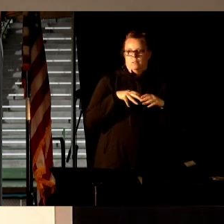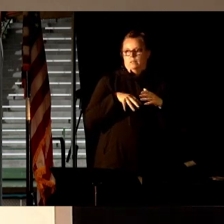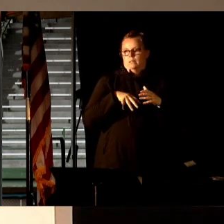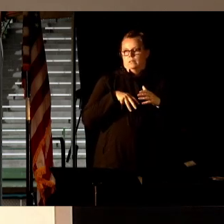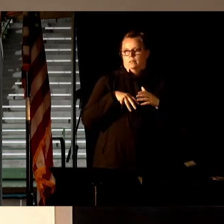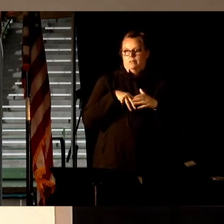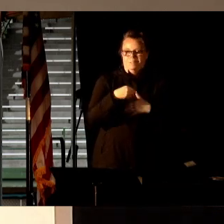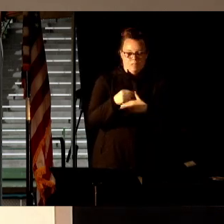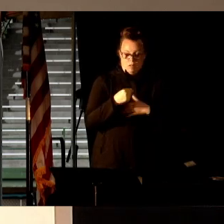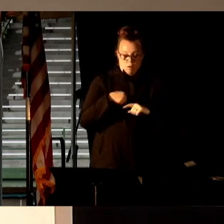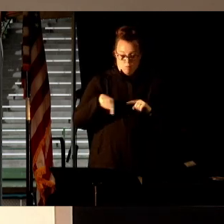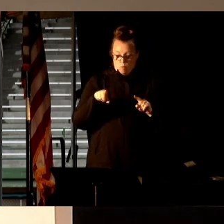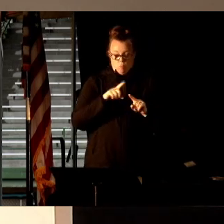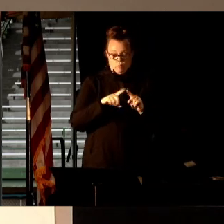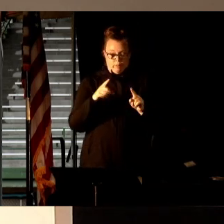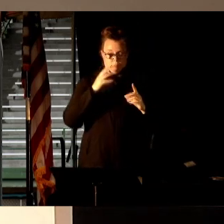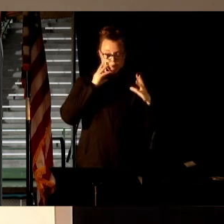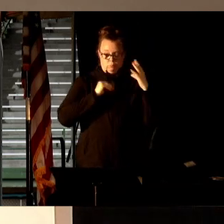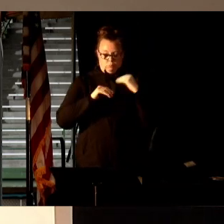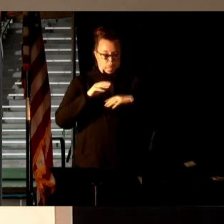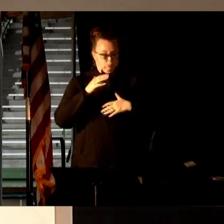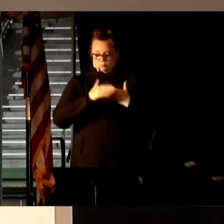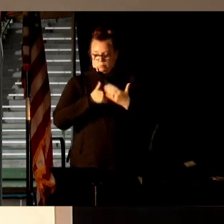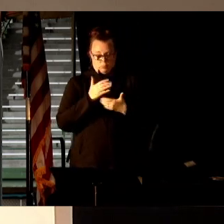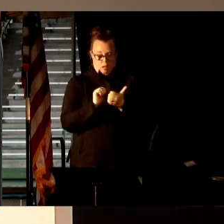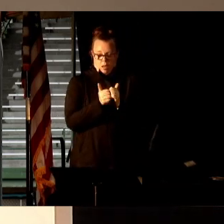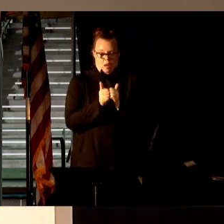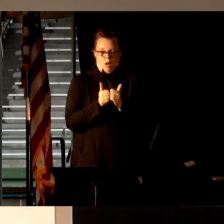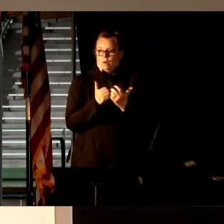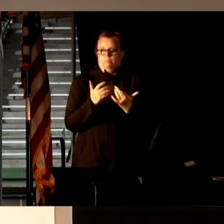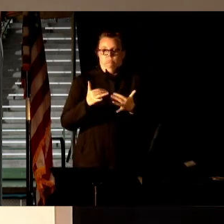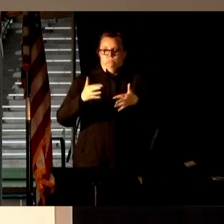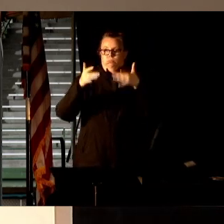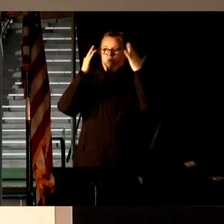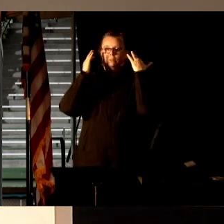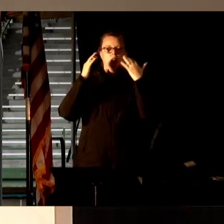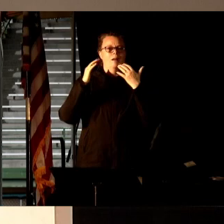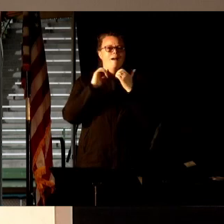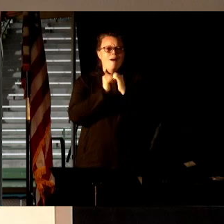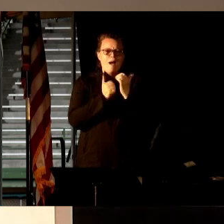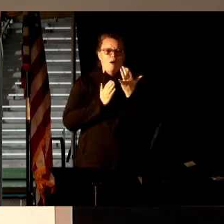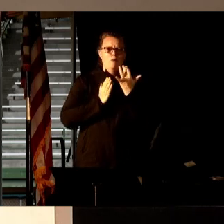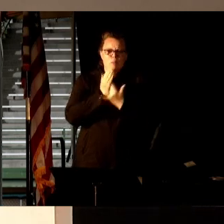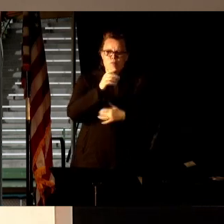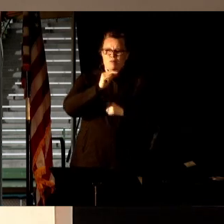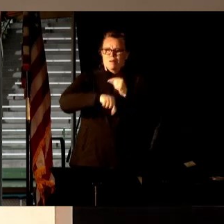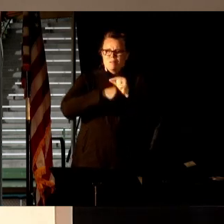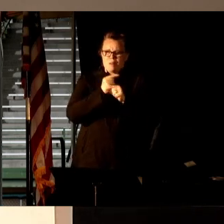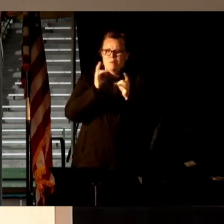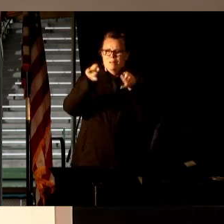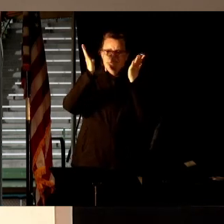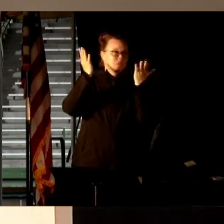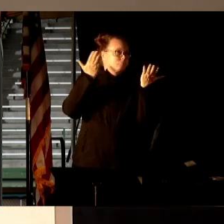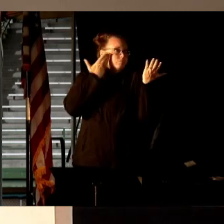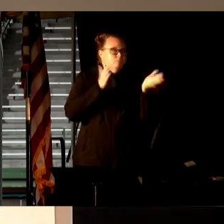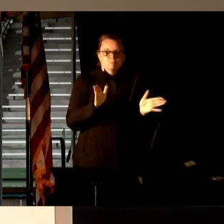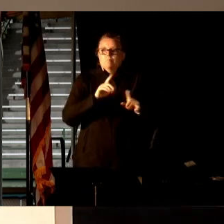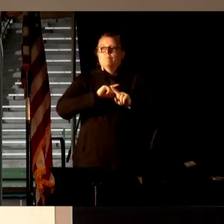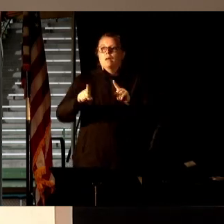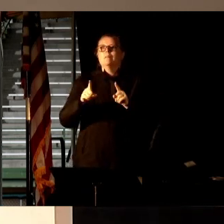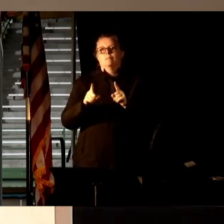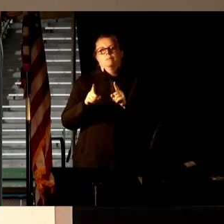beyond anything we were able to process. There is no how-to on getting through a global crisis. And how many memories we